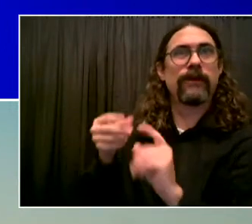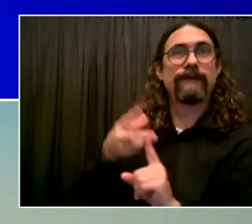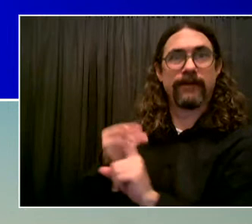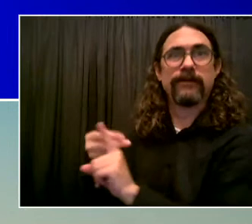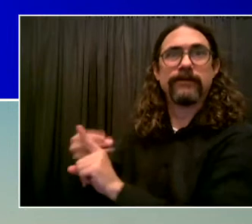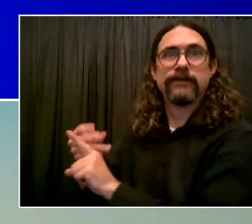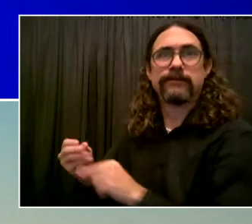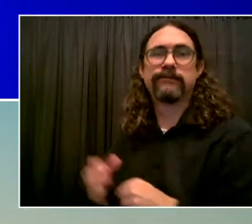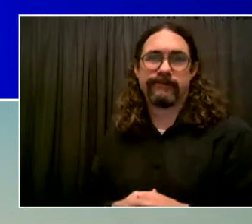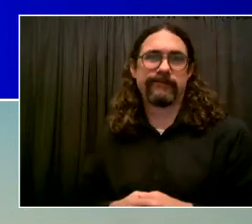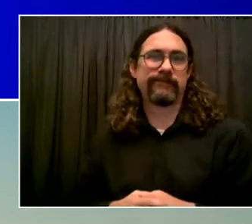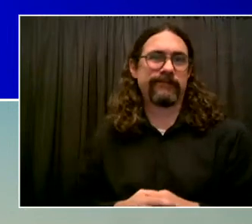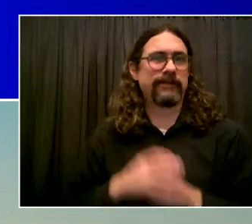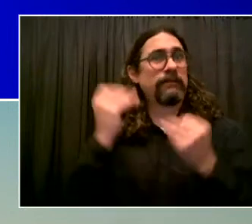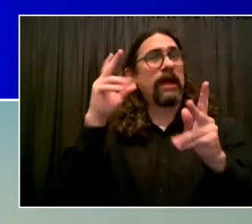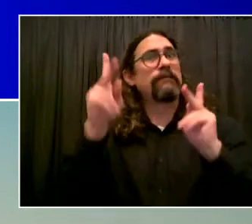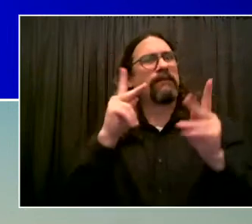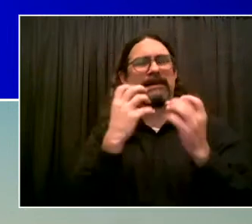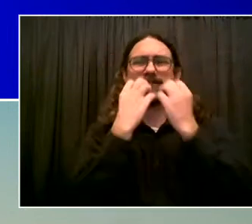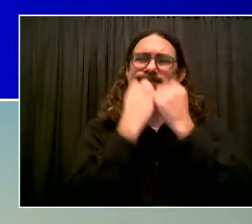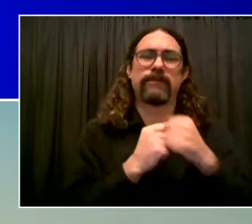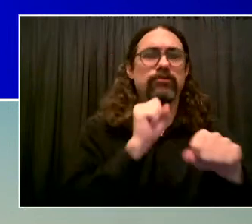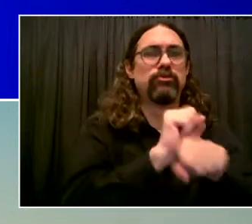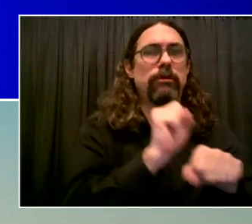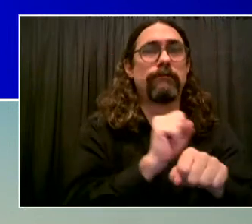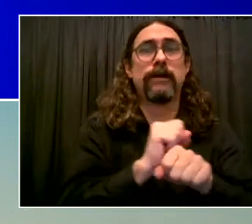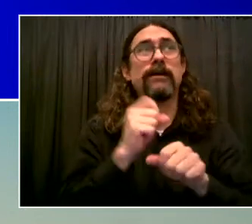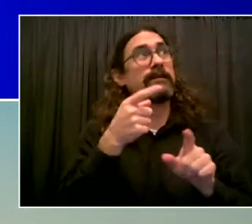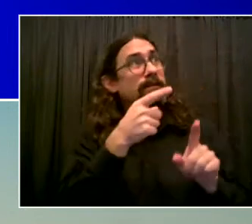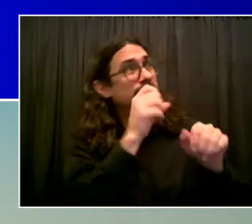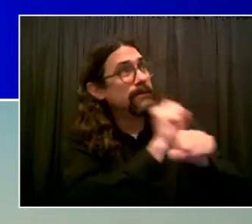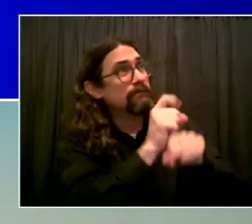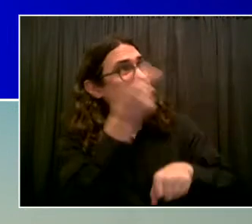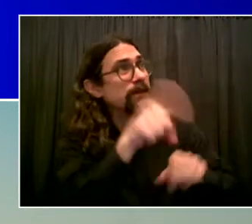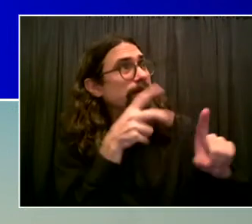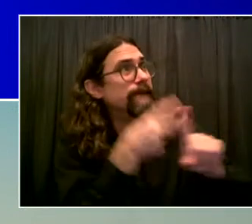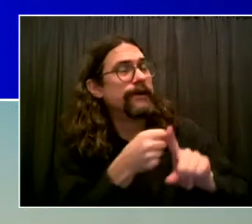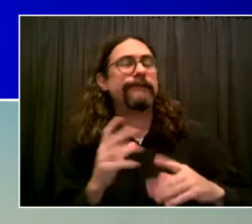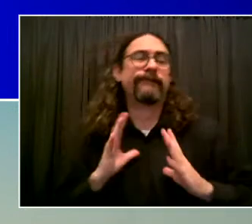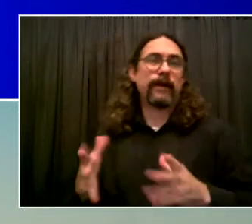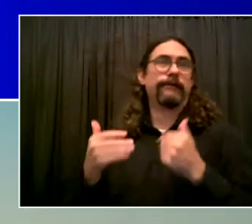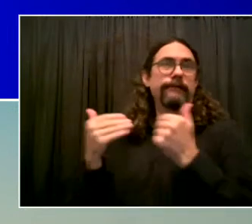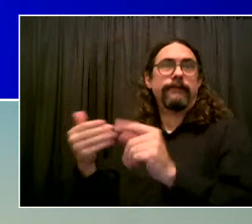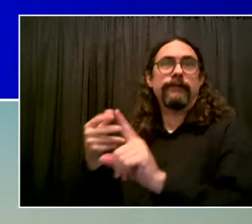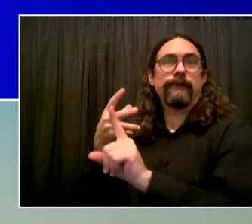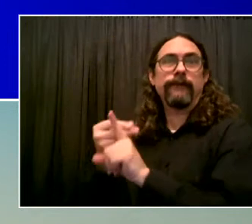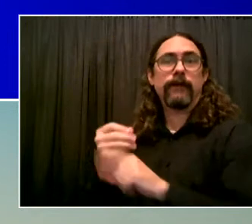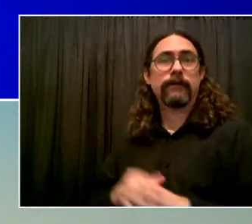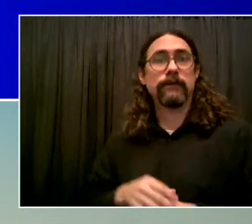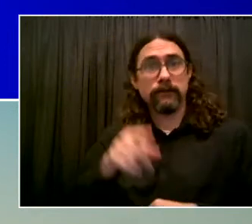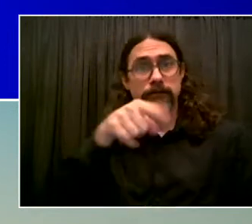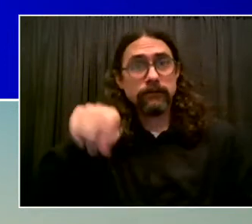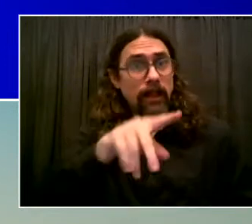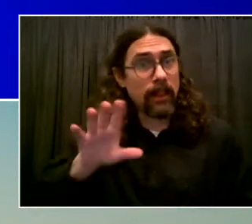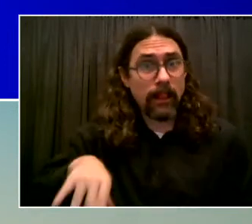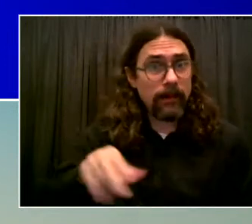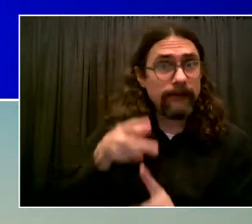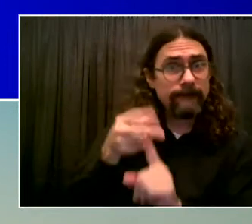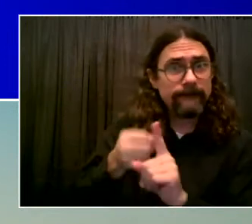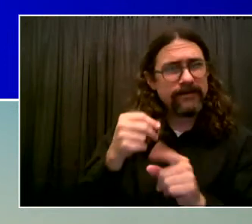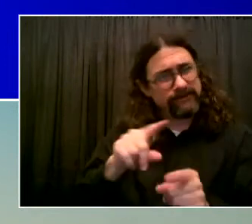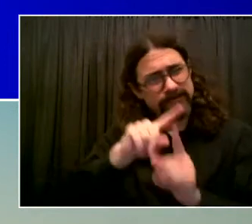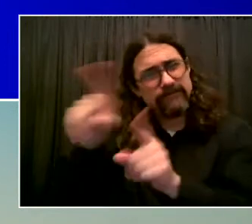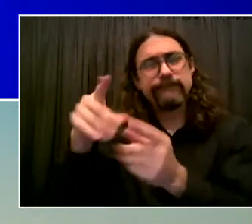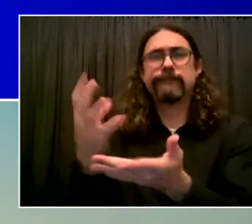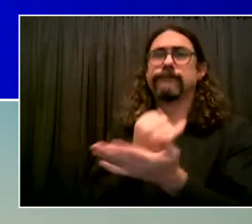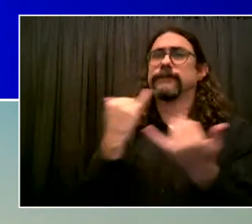get vaccinated, come back to work, because we need everyone to do their job, and we need everyone to be safe. Since we